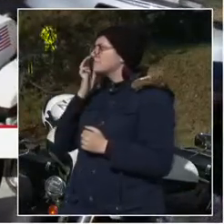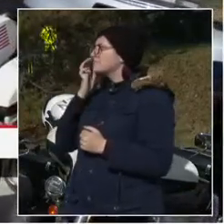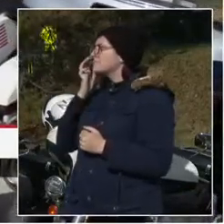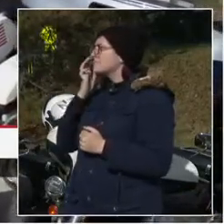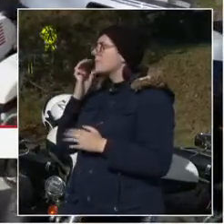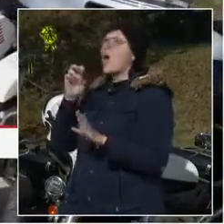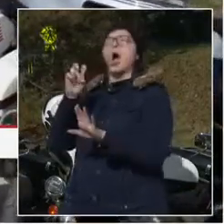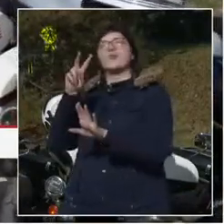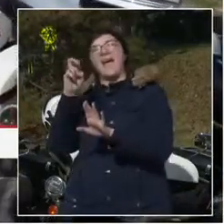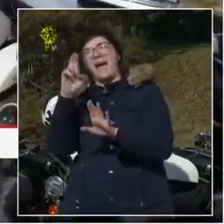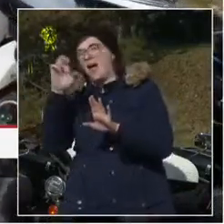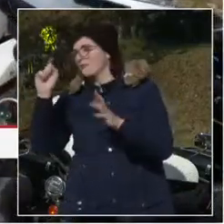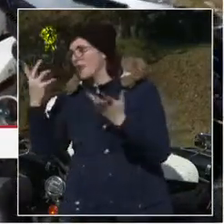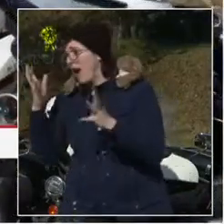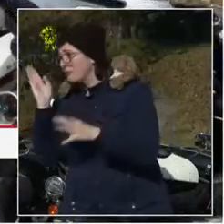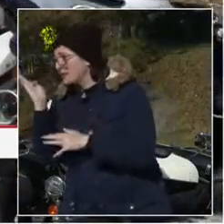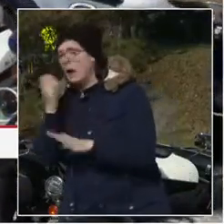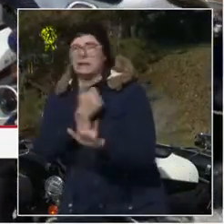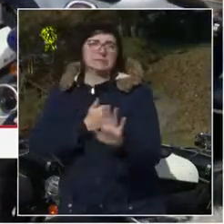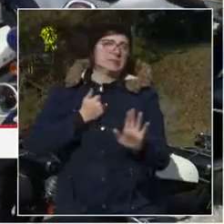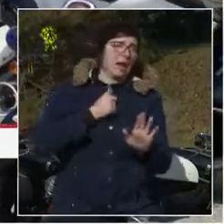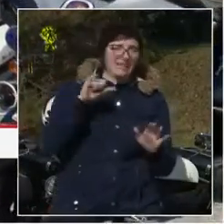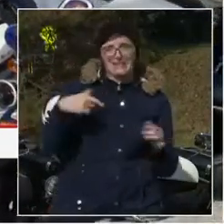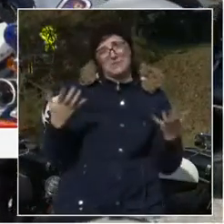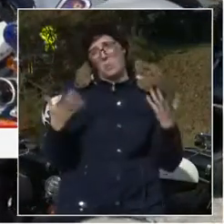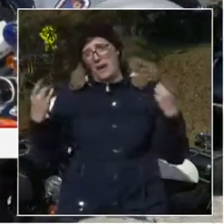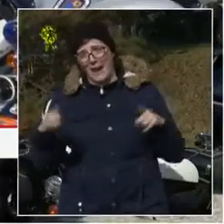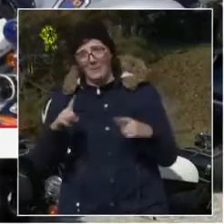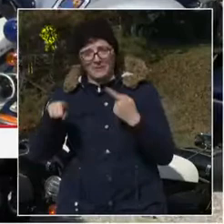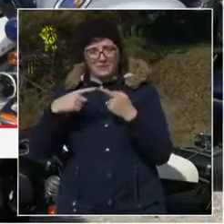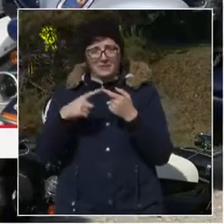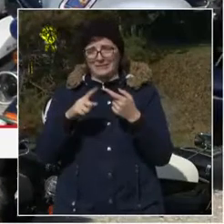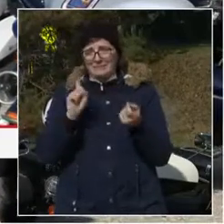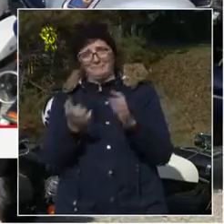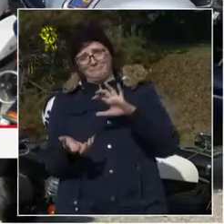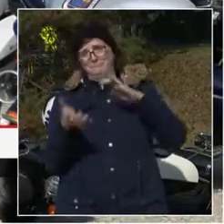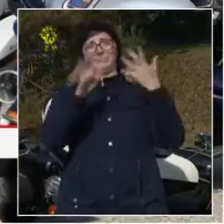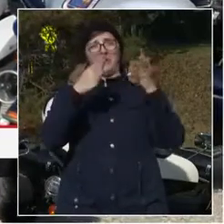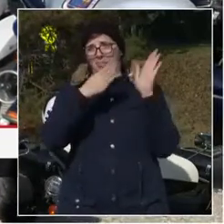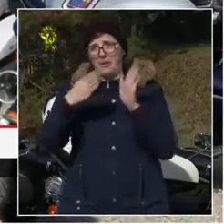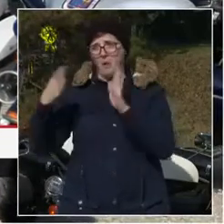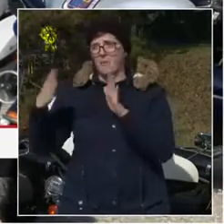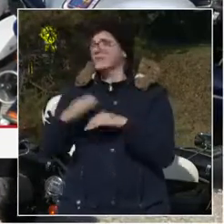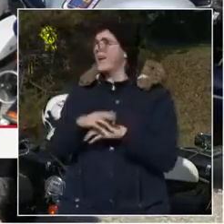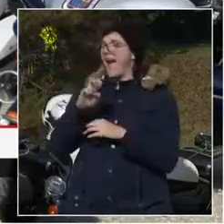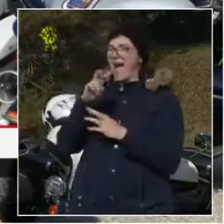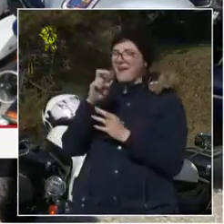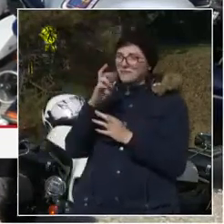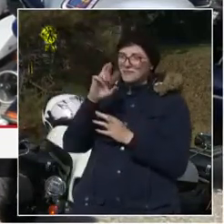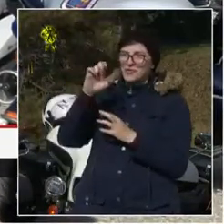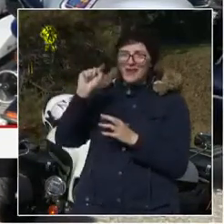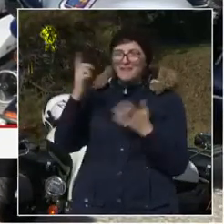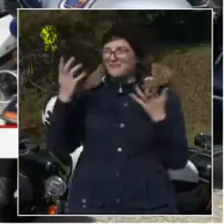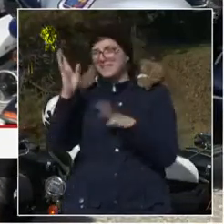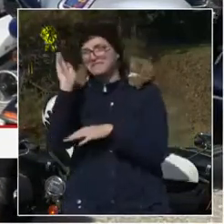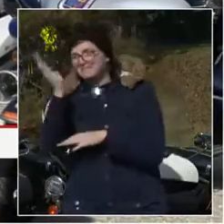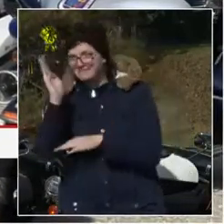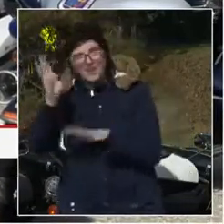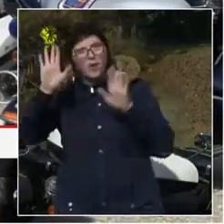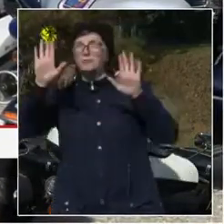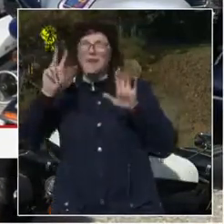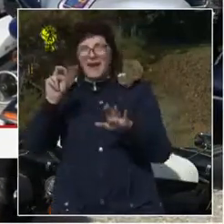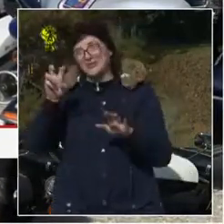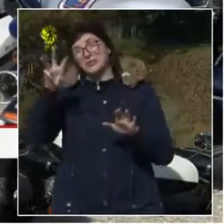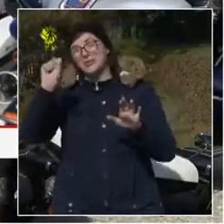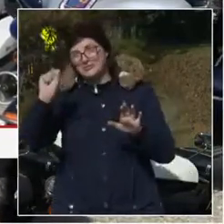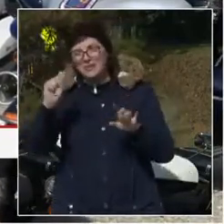Is Everett already spoken? I'm sorry. This is what happens when you're out of order. So Everett has already given you this great news,